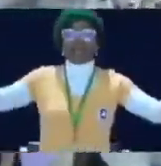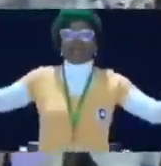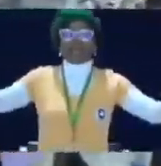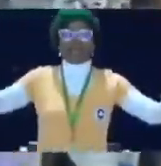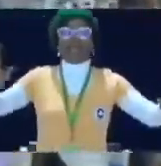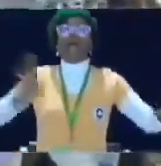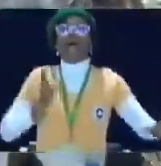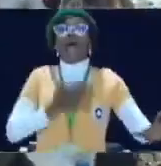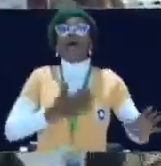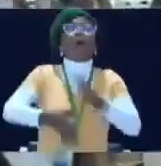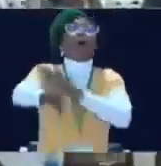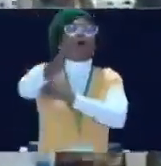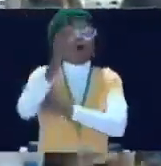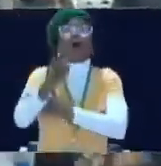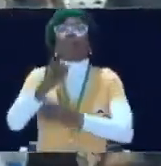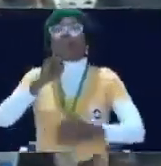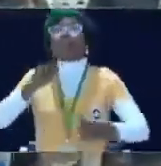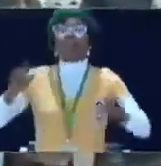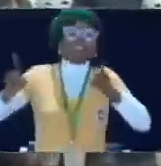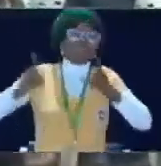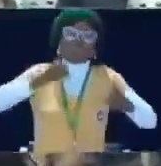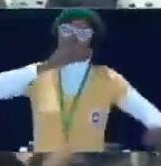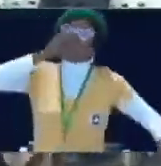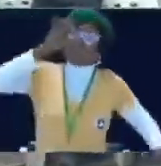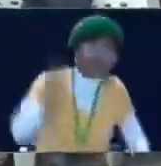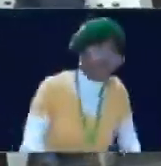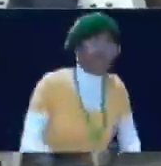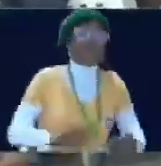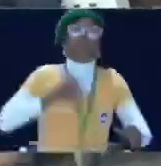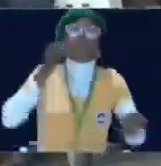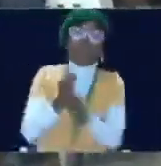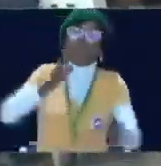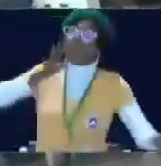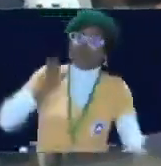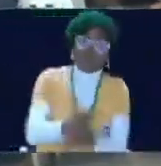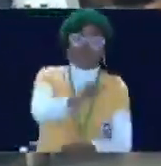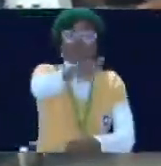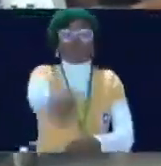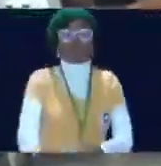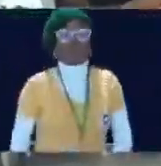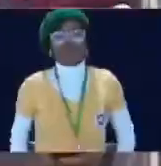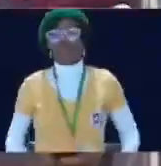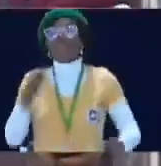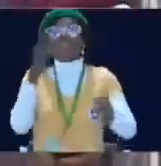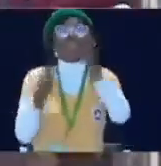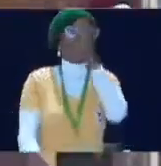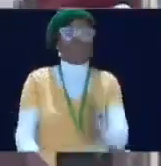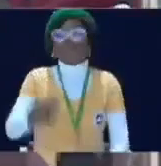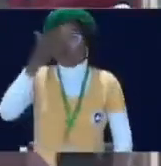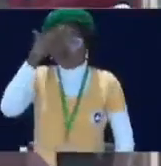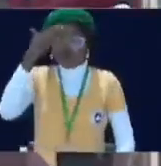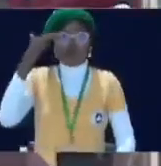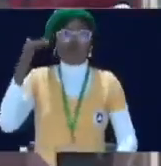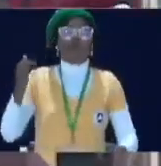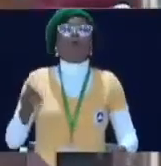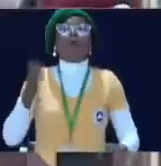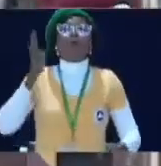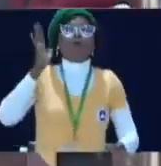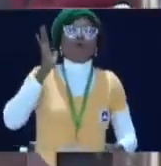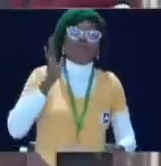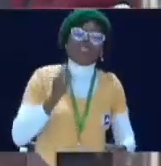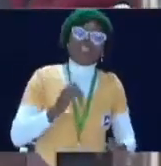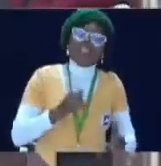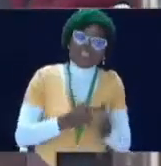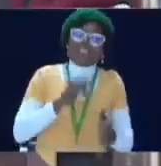Our God is indeed faithful. If you know your turn to